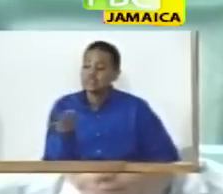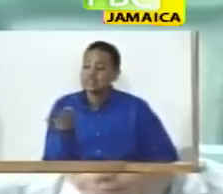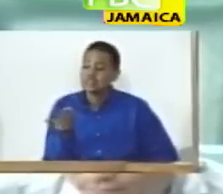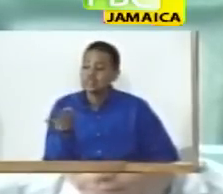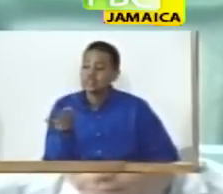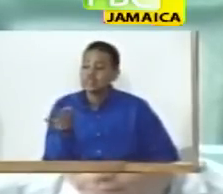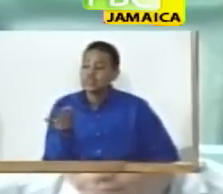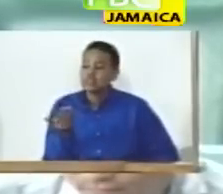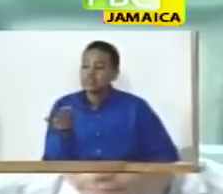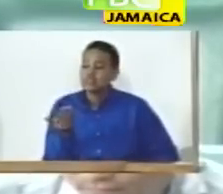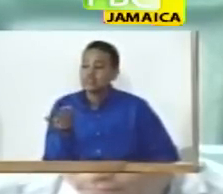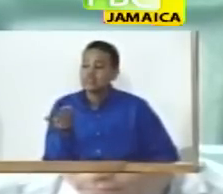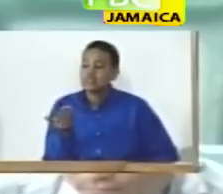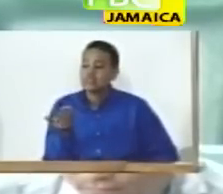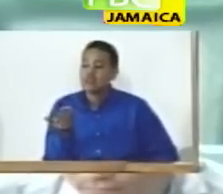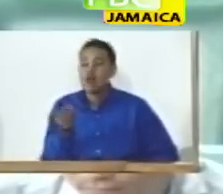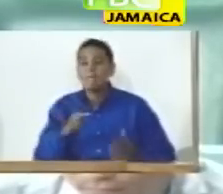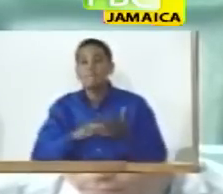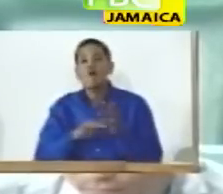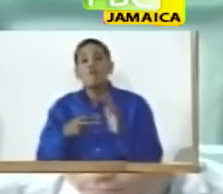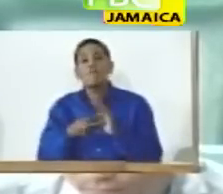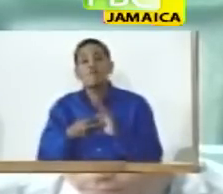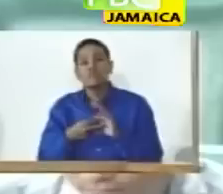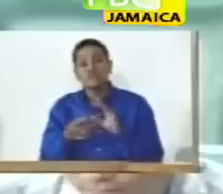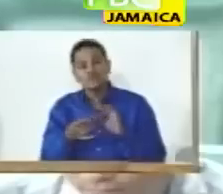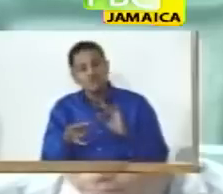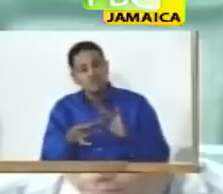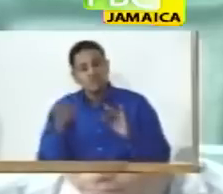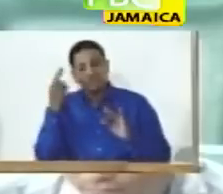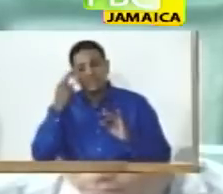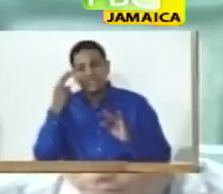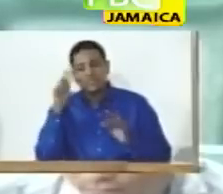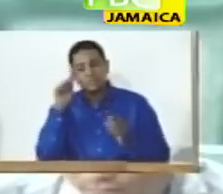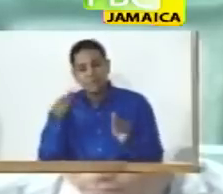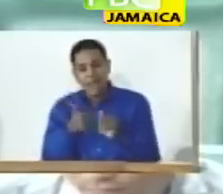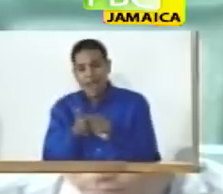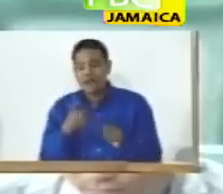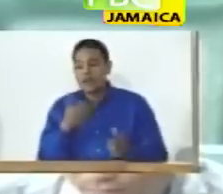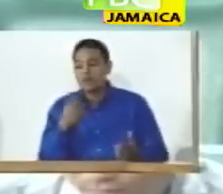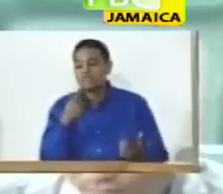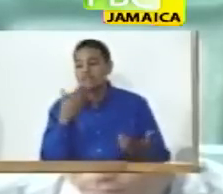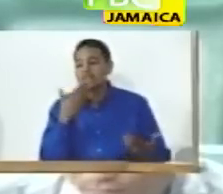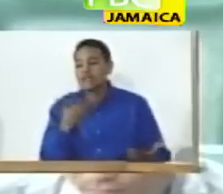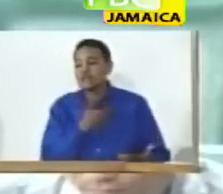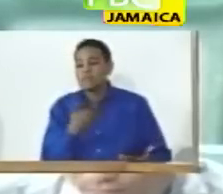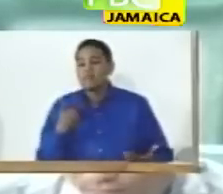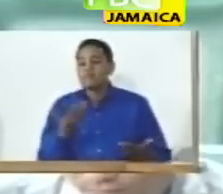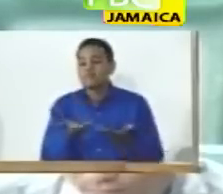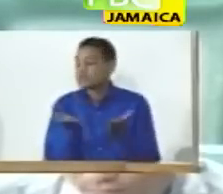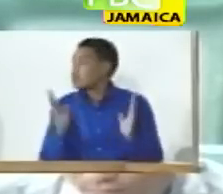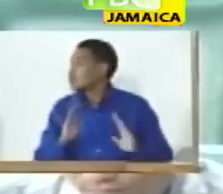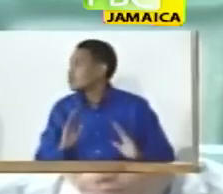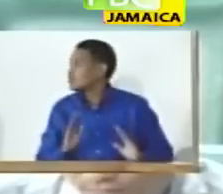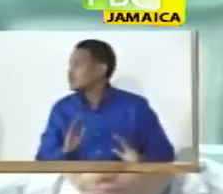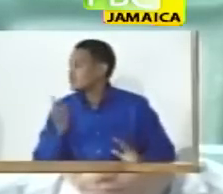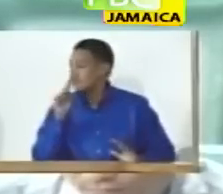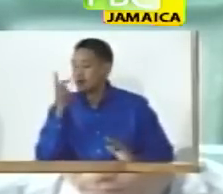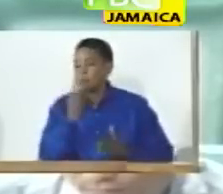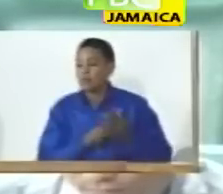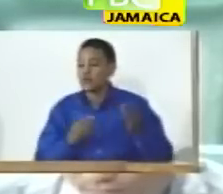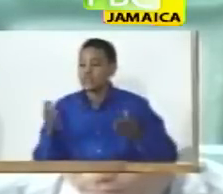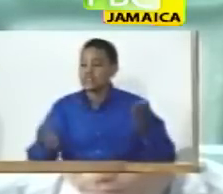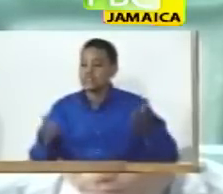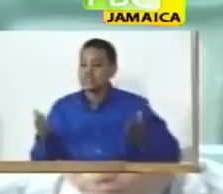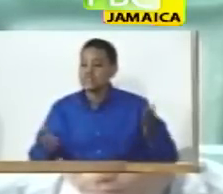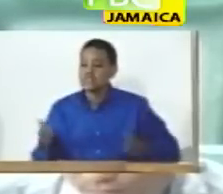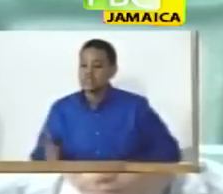a purposeful sentiment. I just want to say thank you to my colleagues on both sides.